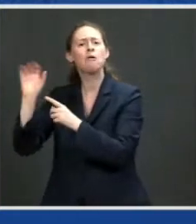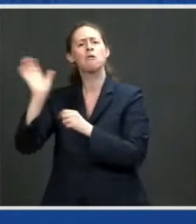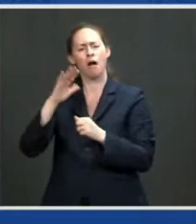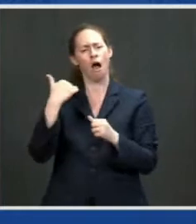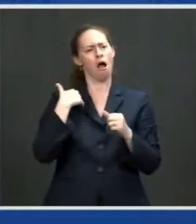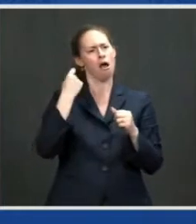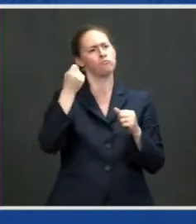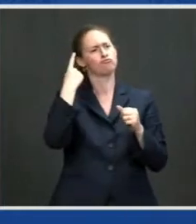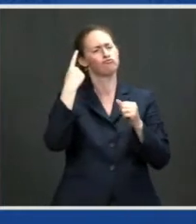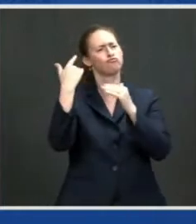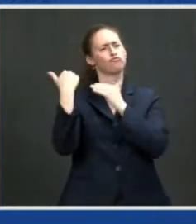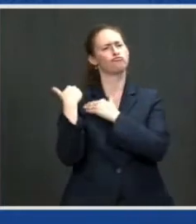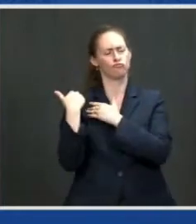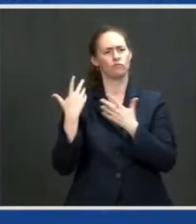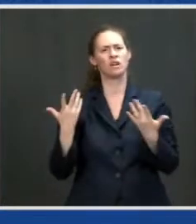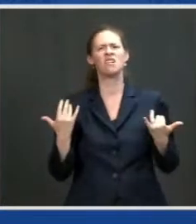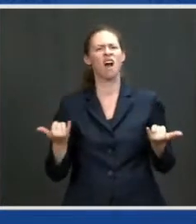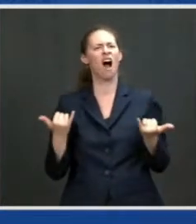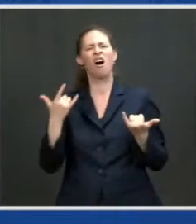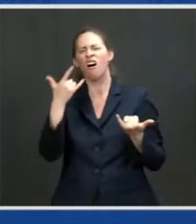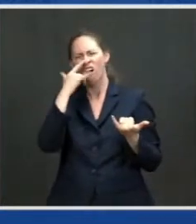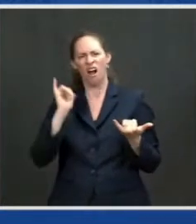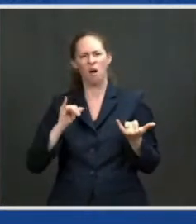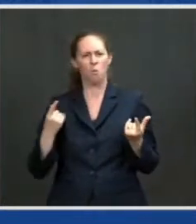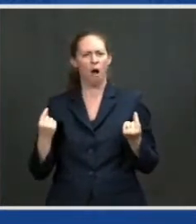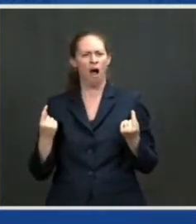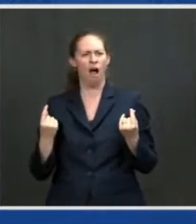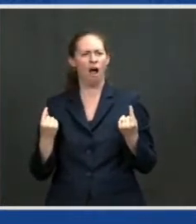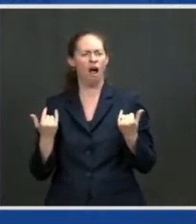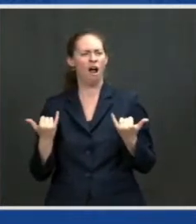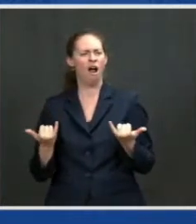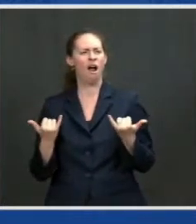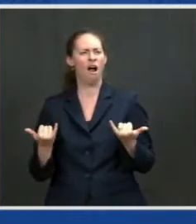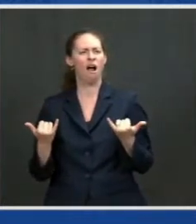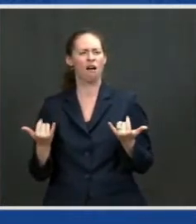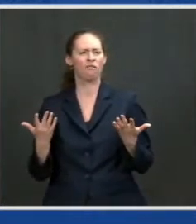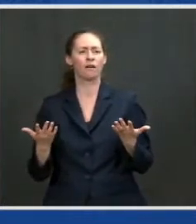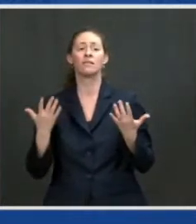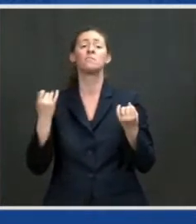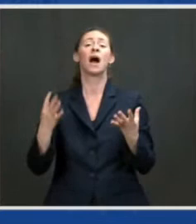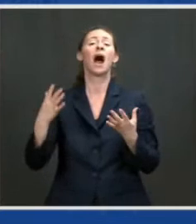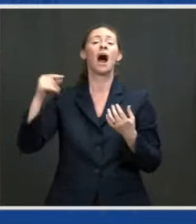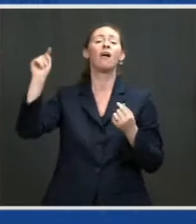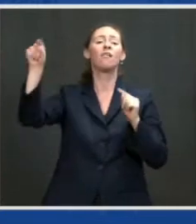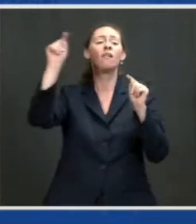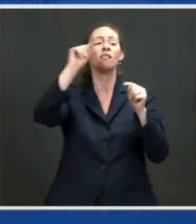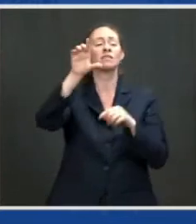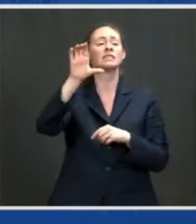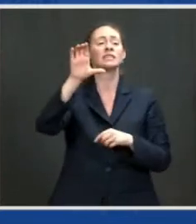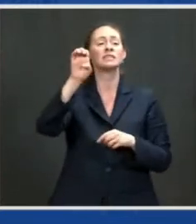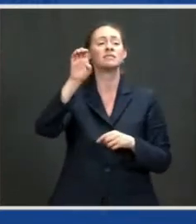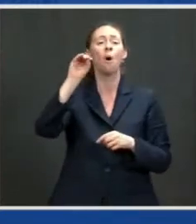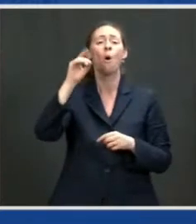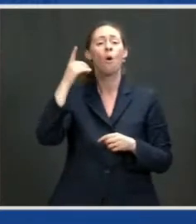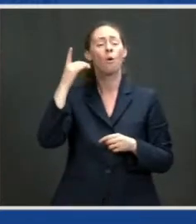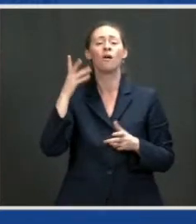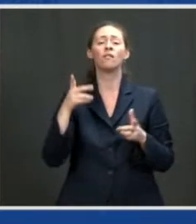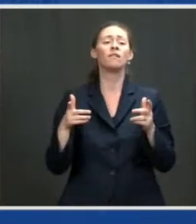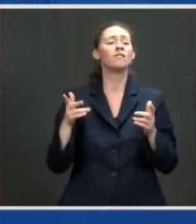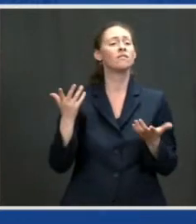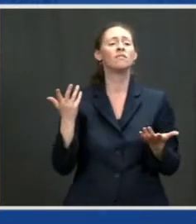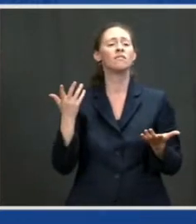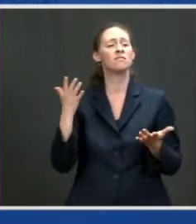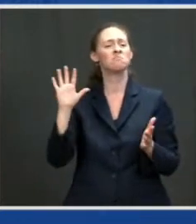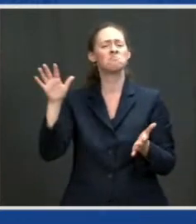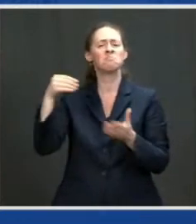now? Average CEO becomes a CEO for 6 to 7 years. And by the way,